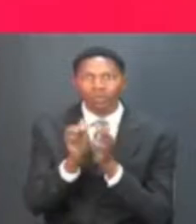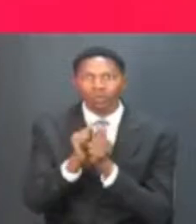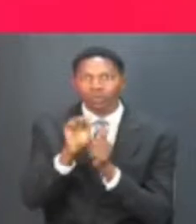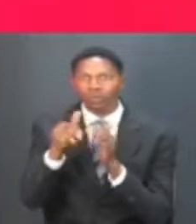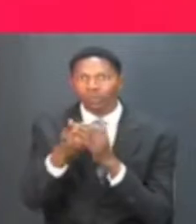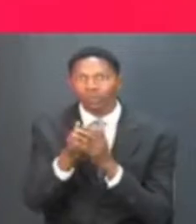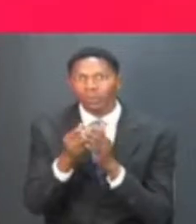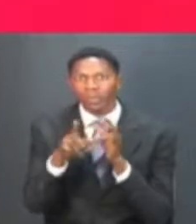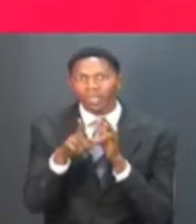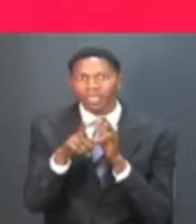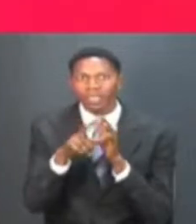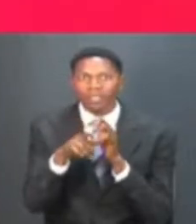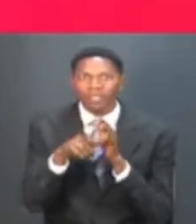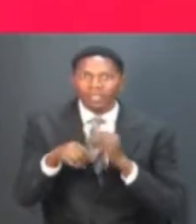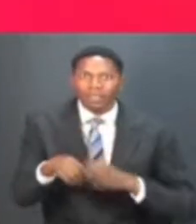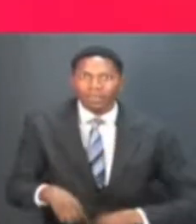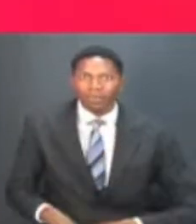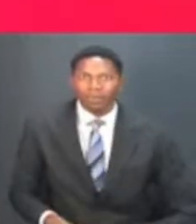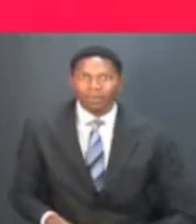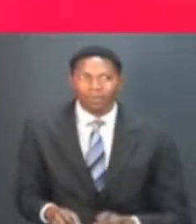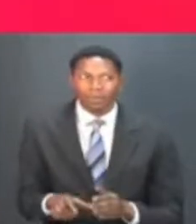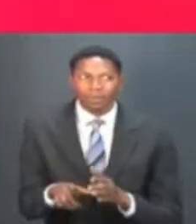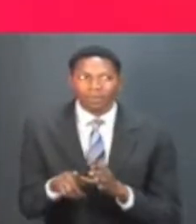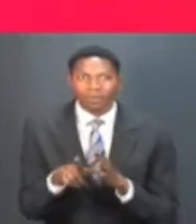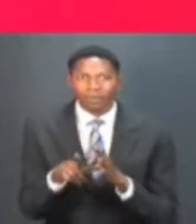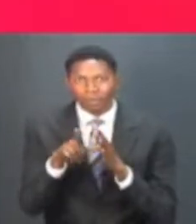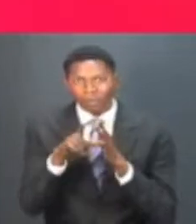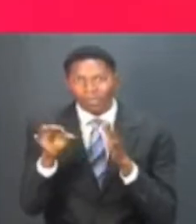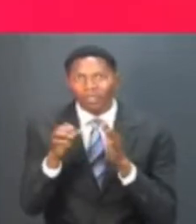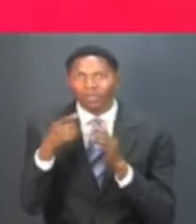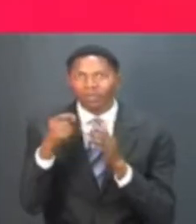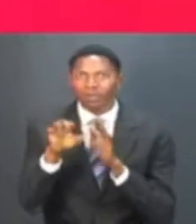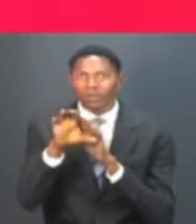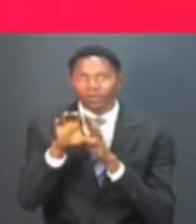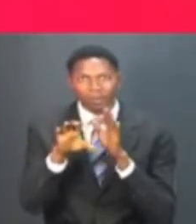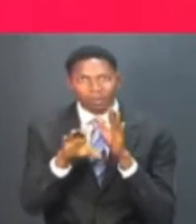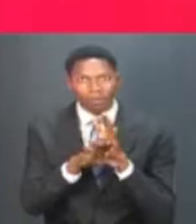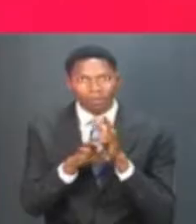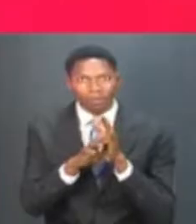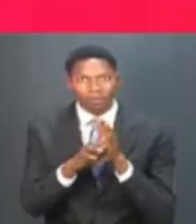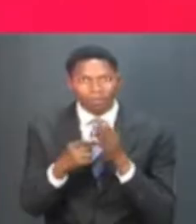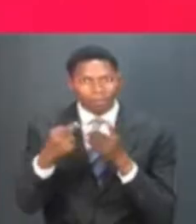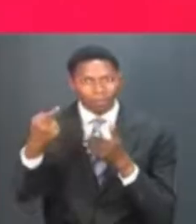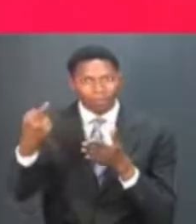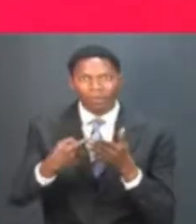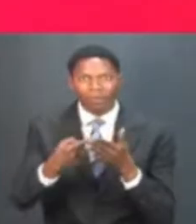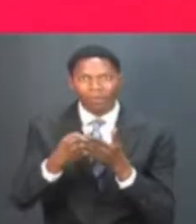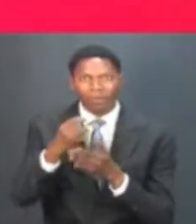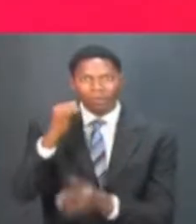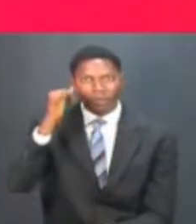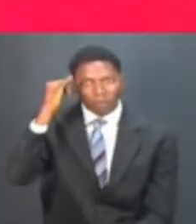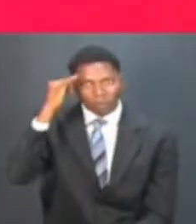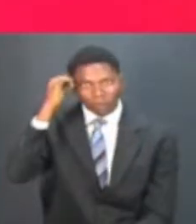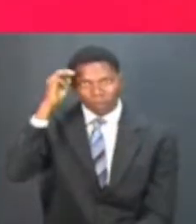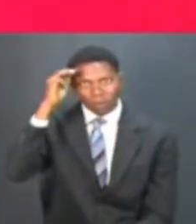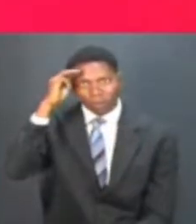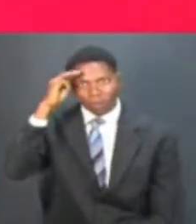68 of the Constitution. Signed, John Dramani Mahama.